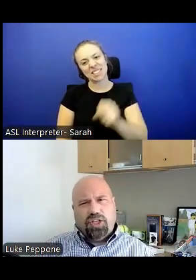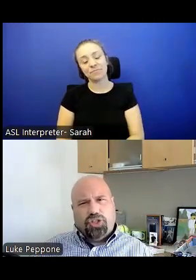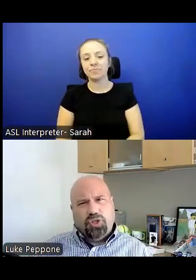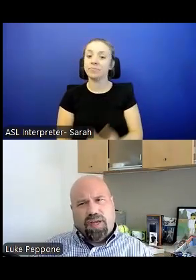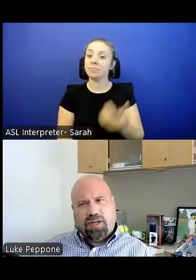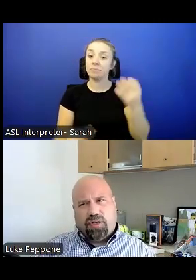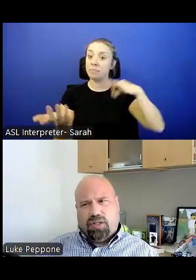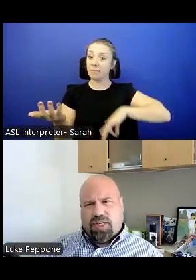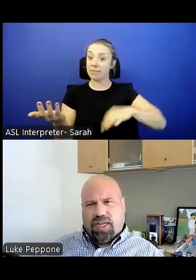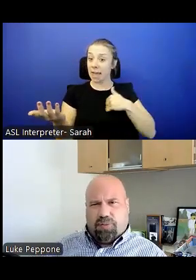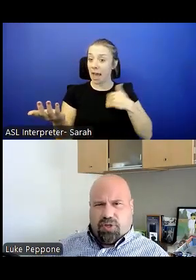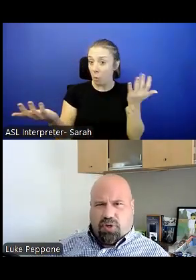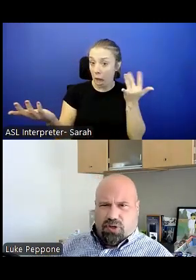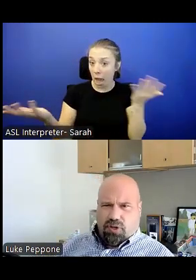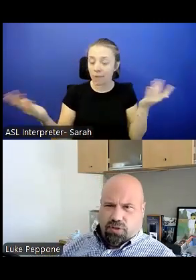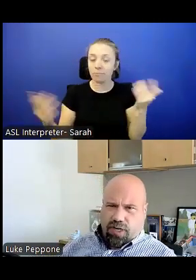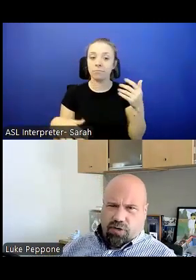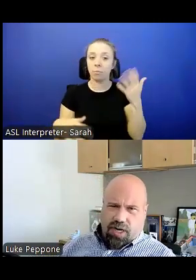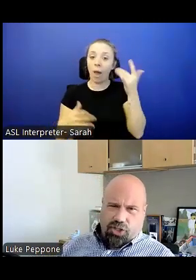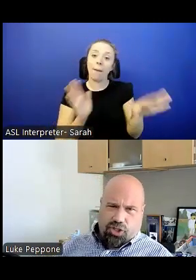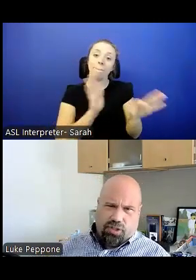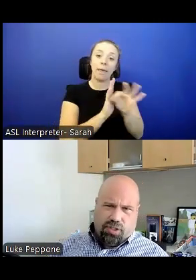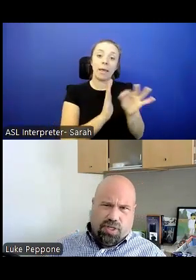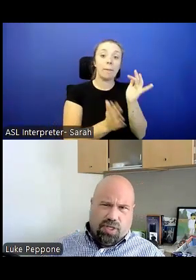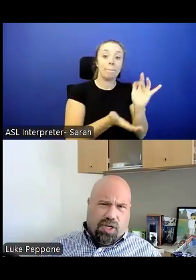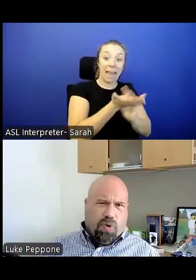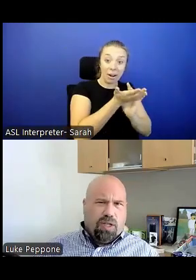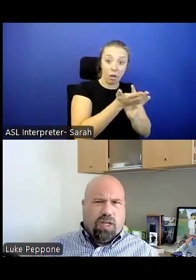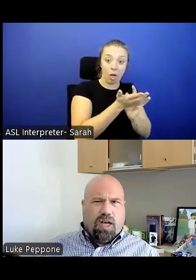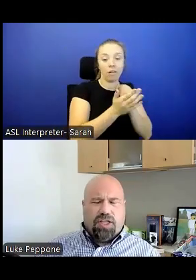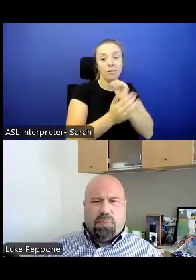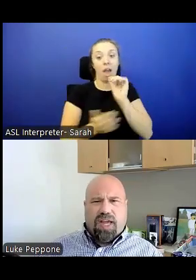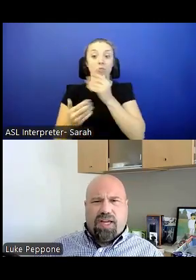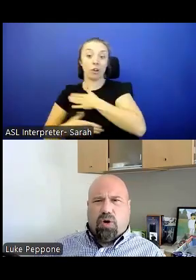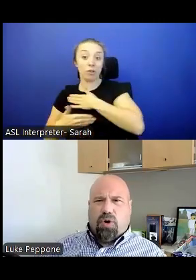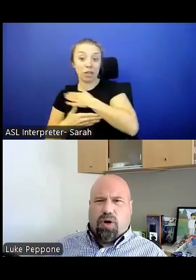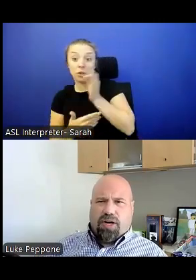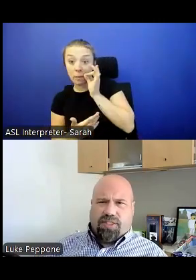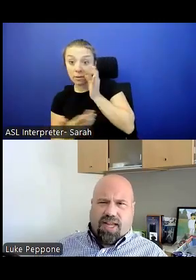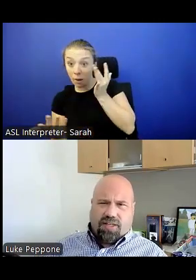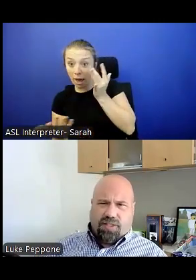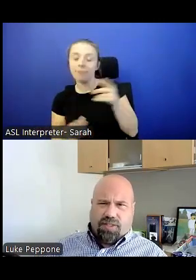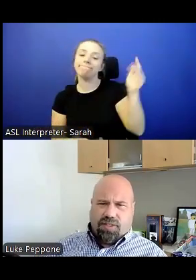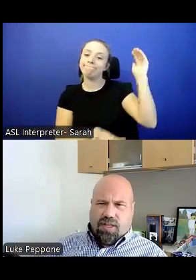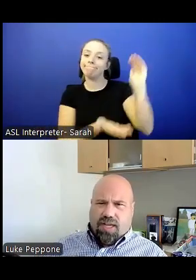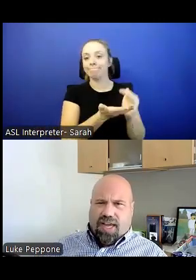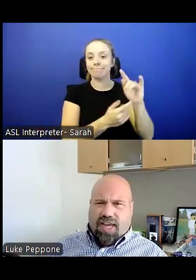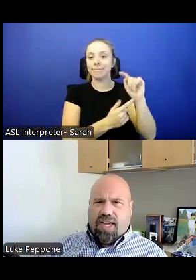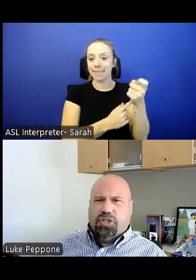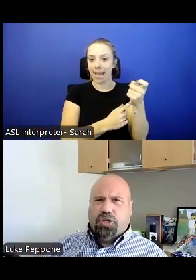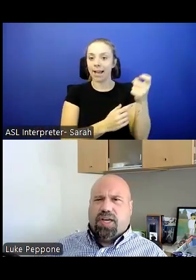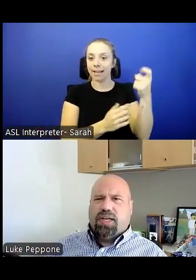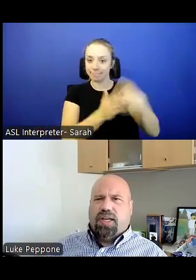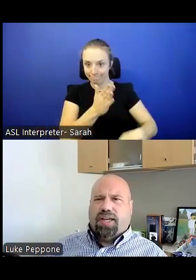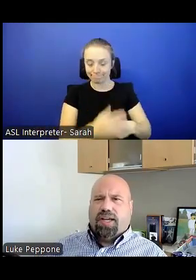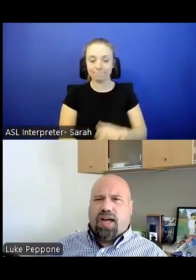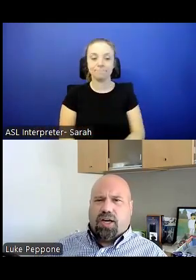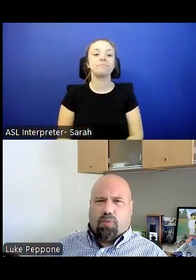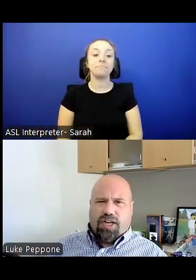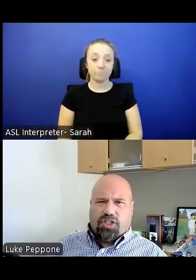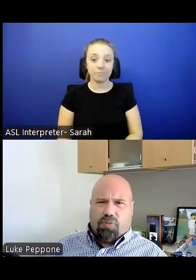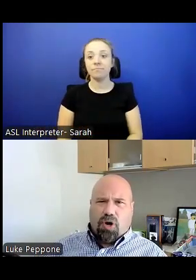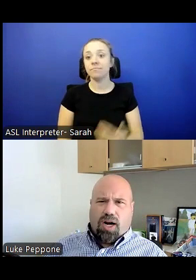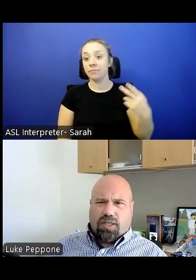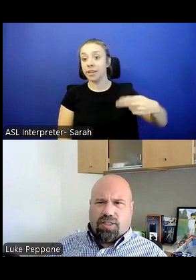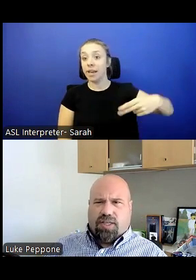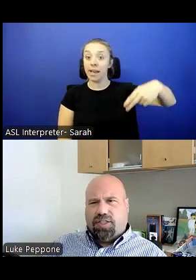benefits? Why choose medical cannabis over recreational? Well, you pay a lower amount of taxes and you get a higher